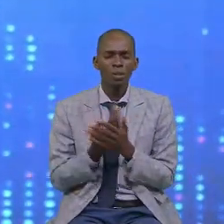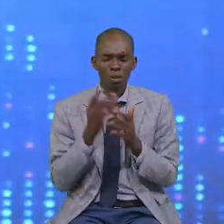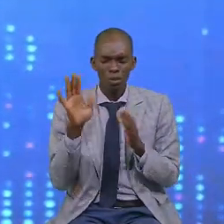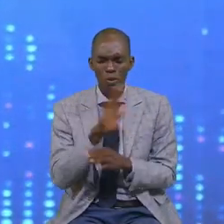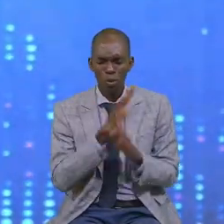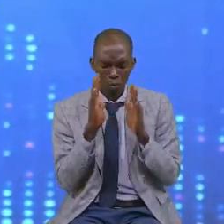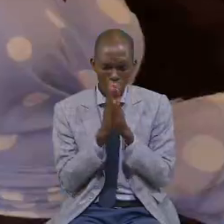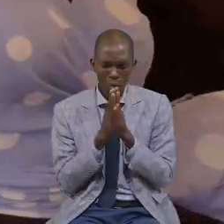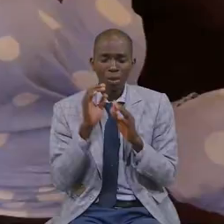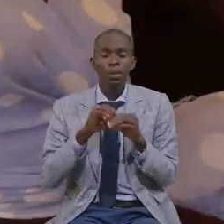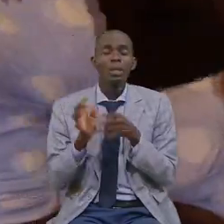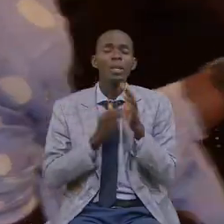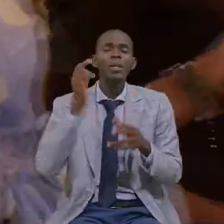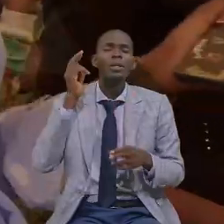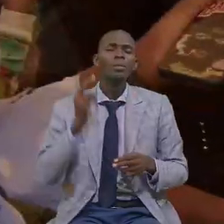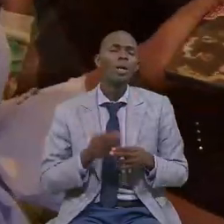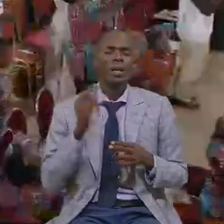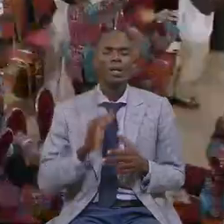in Jesus' name.